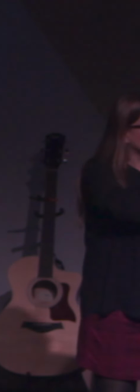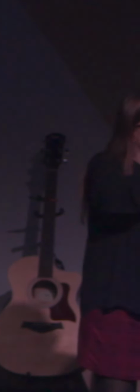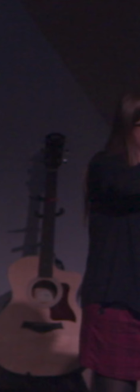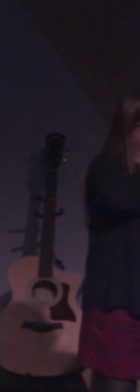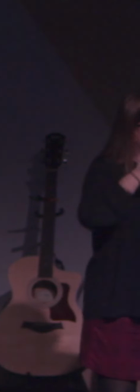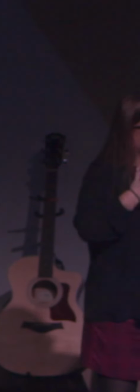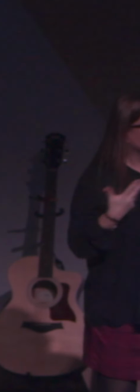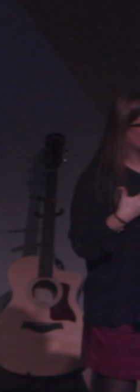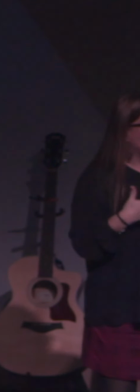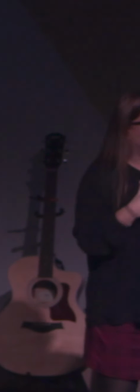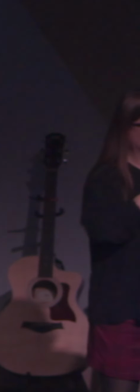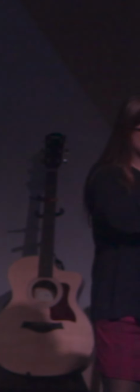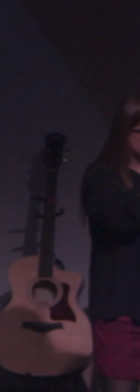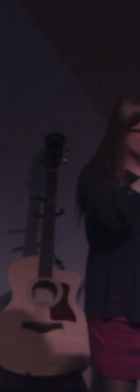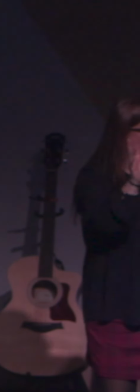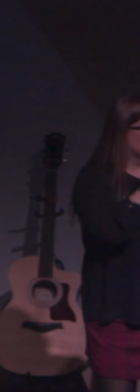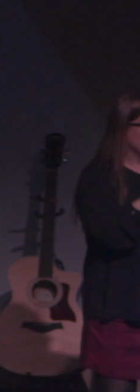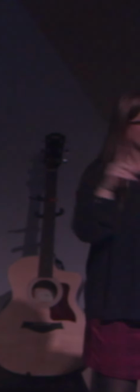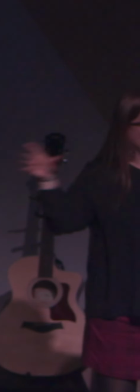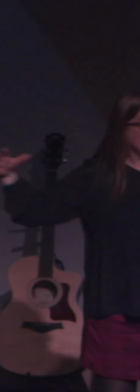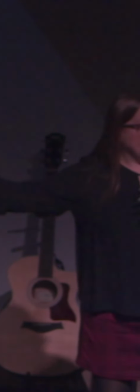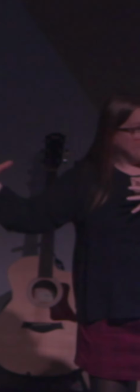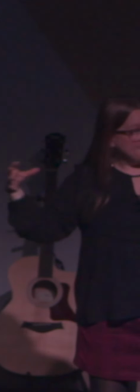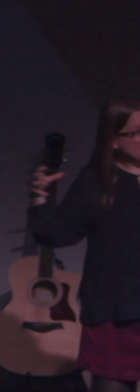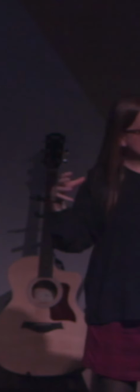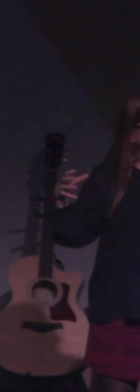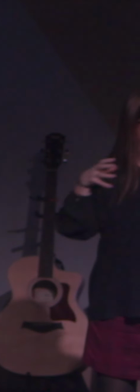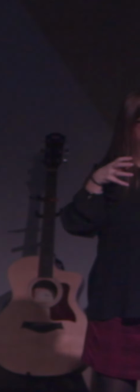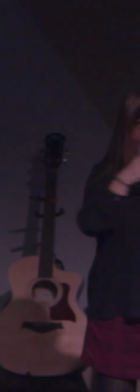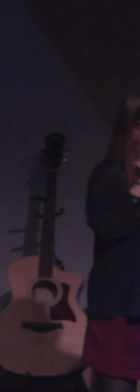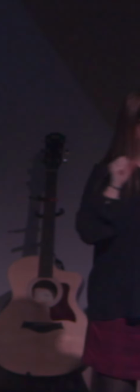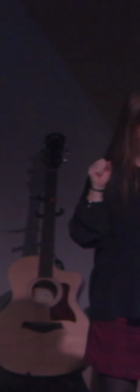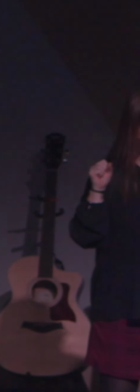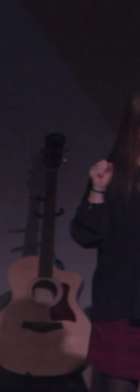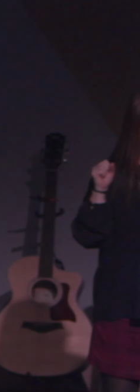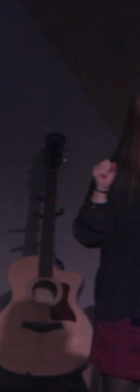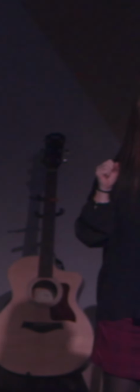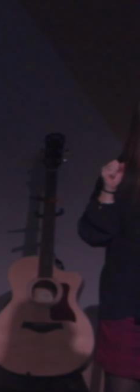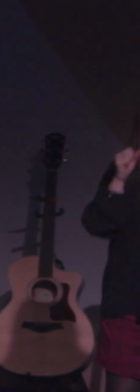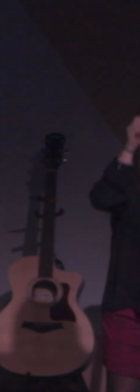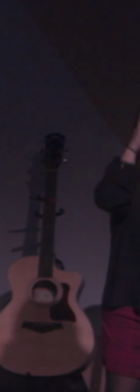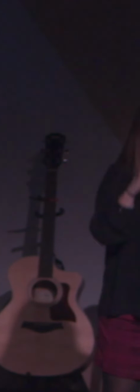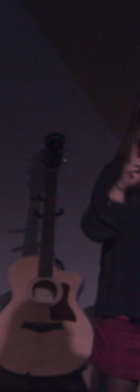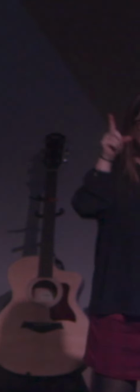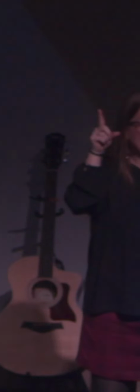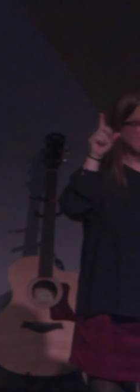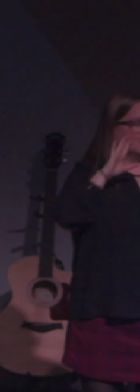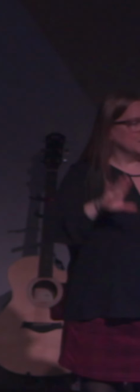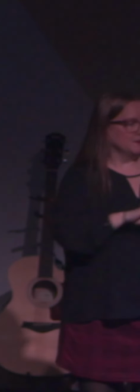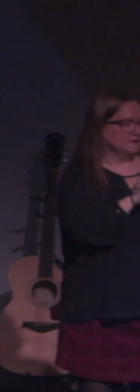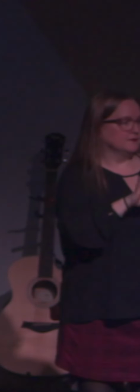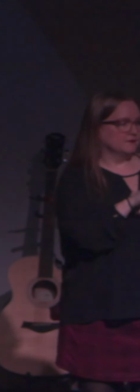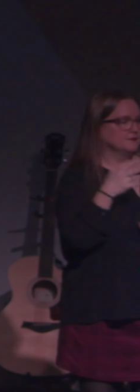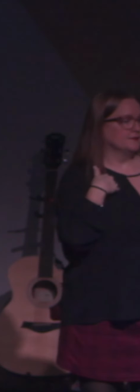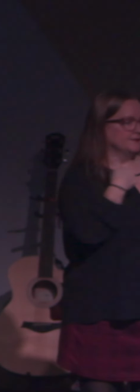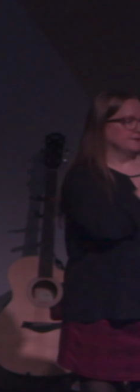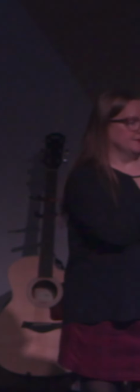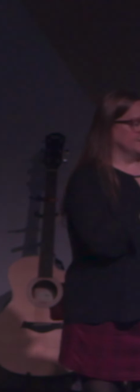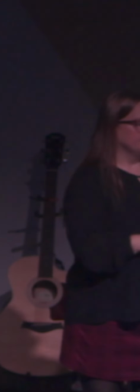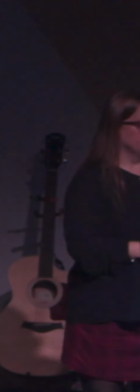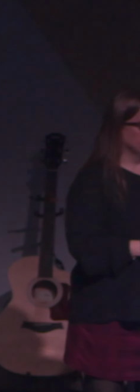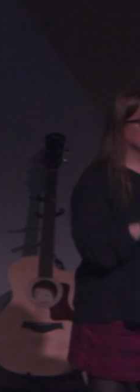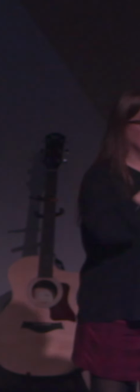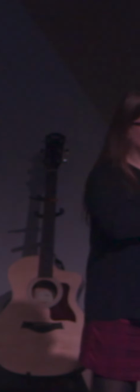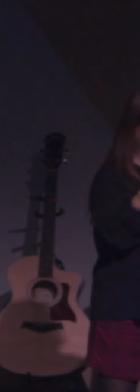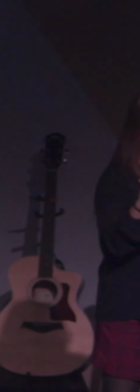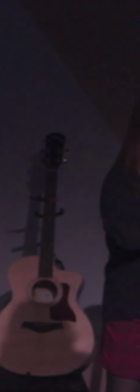this thing ready so that when my sheep are there, they're safe with me. And God in his goodness protects us. The third